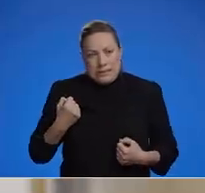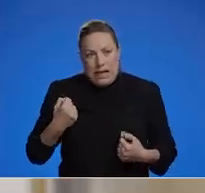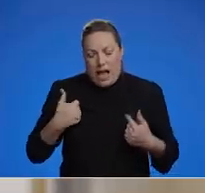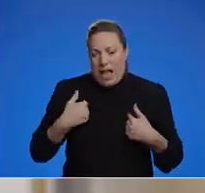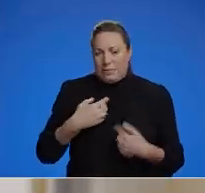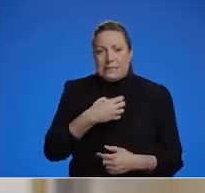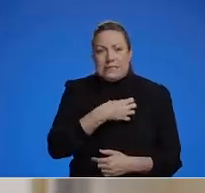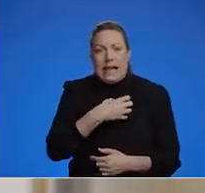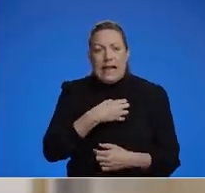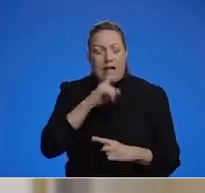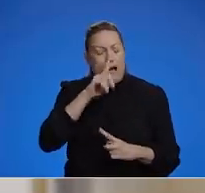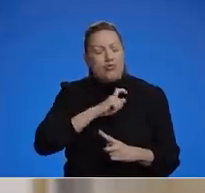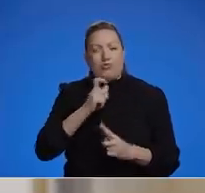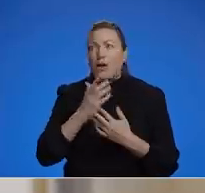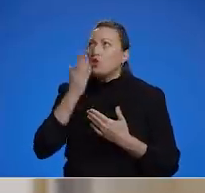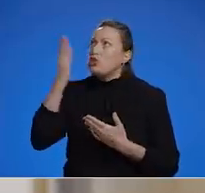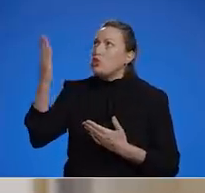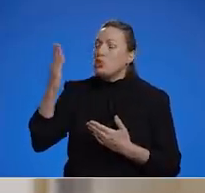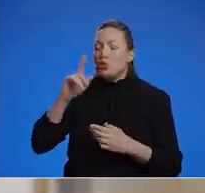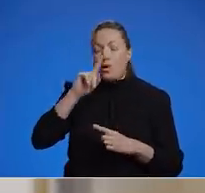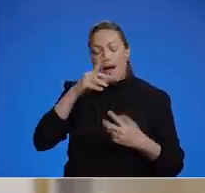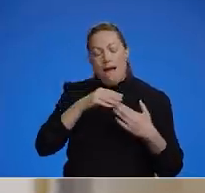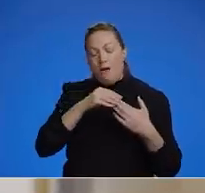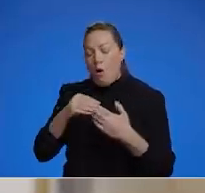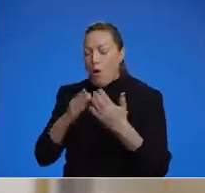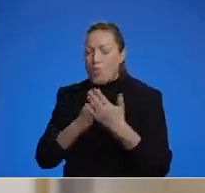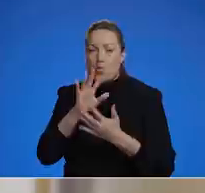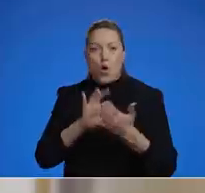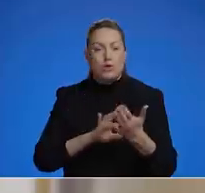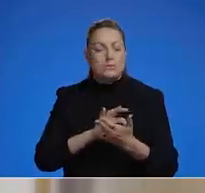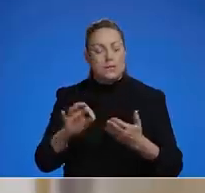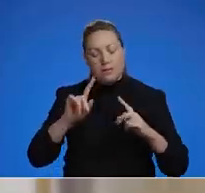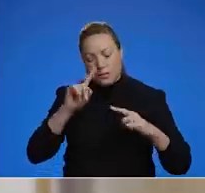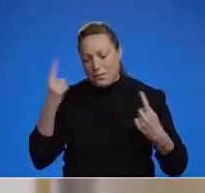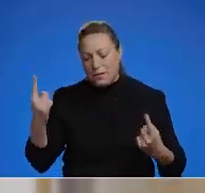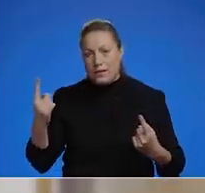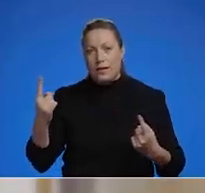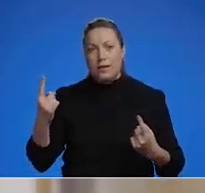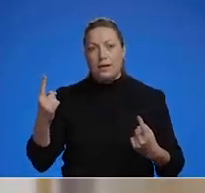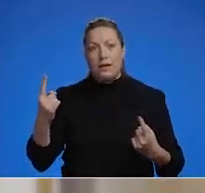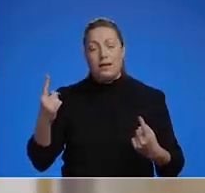back. I'm scared to fully trust in you and be guided by your gospel.